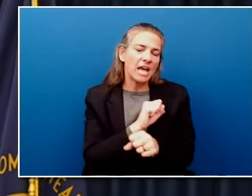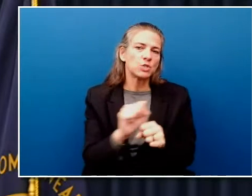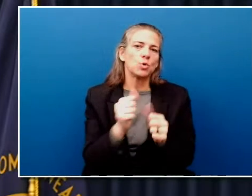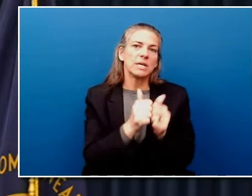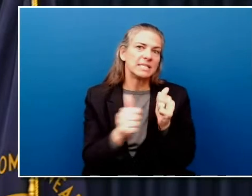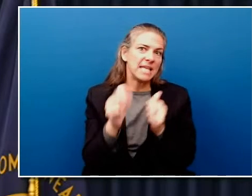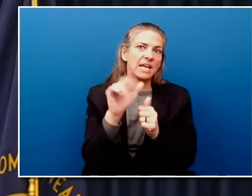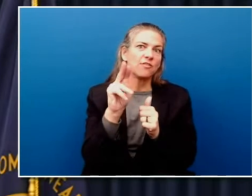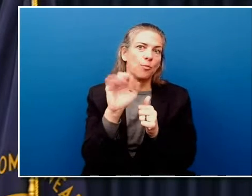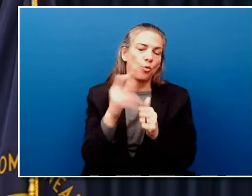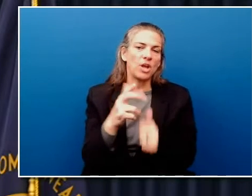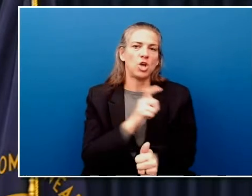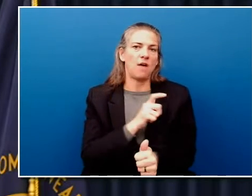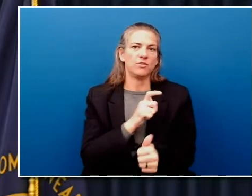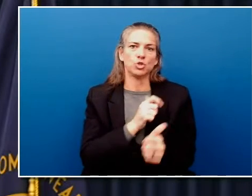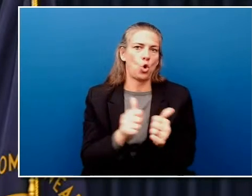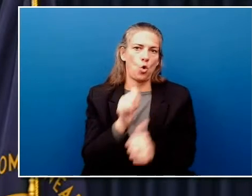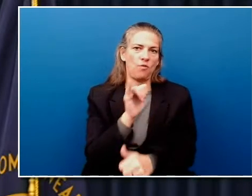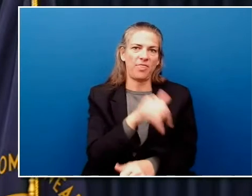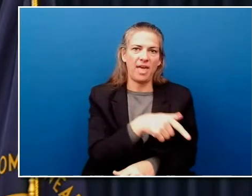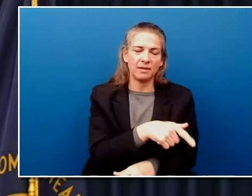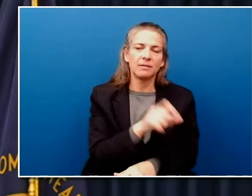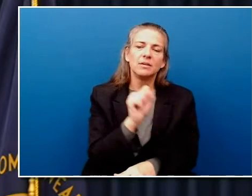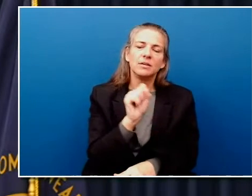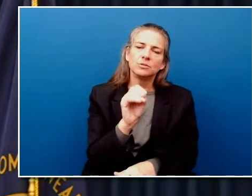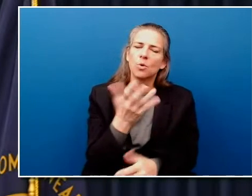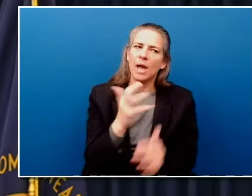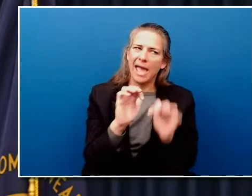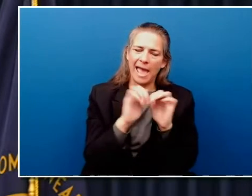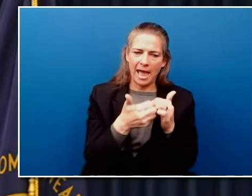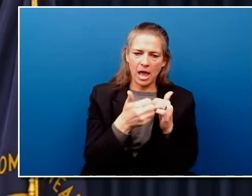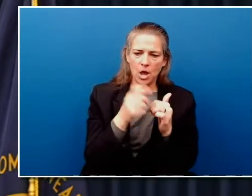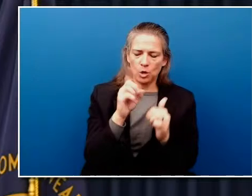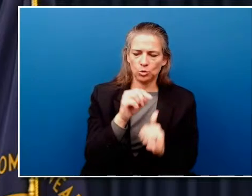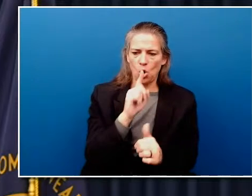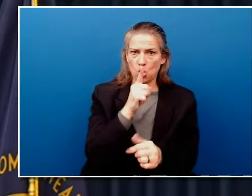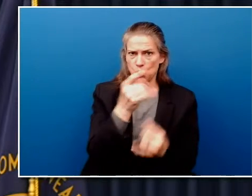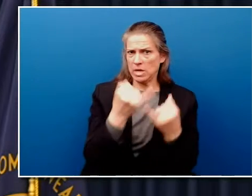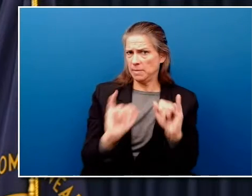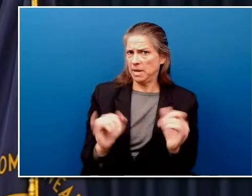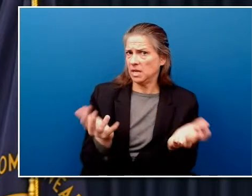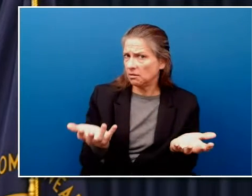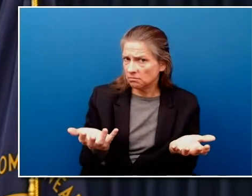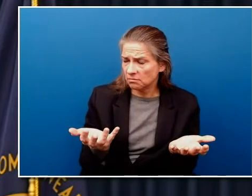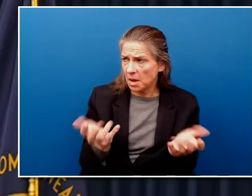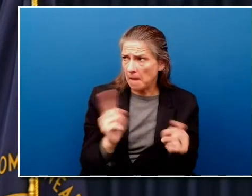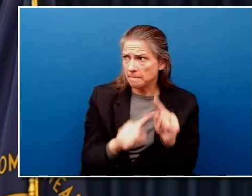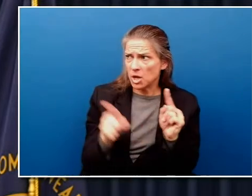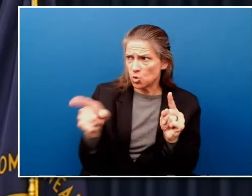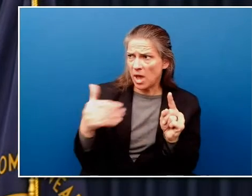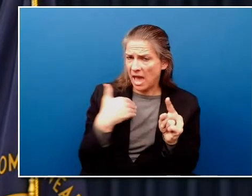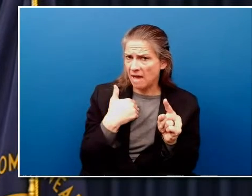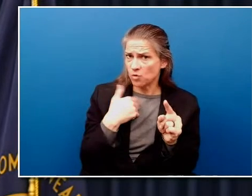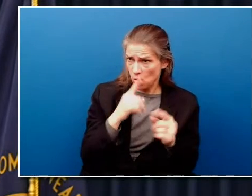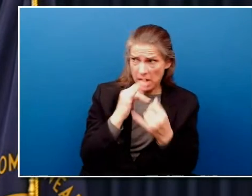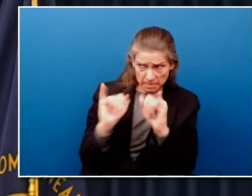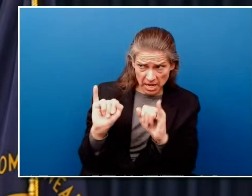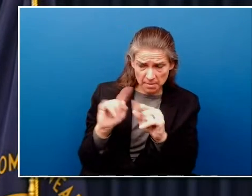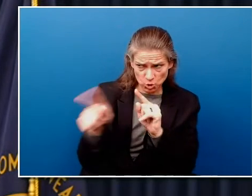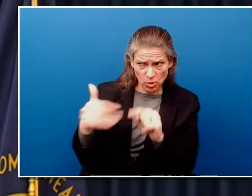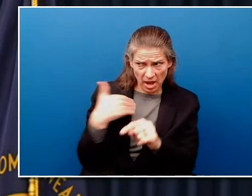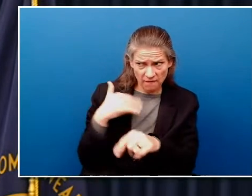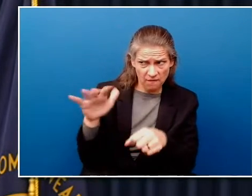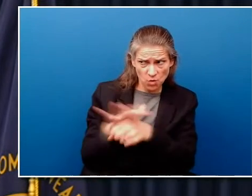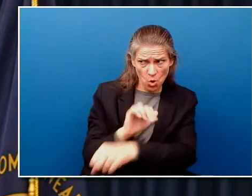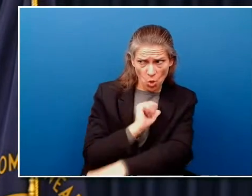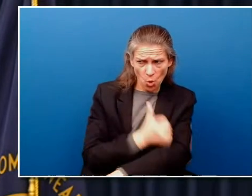it. And so how are you independent but have full regulatory and enforcement authority? I think that's the